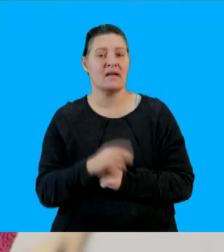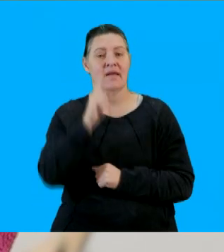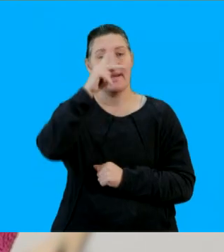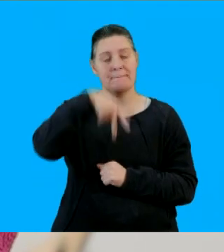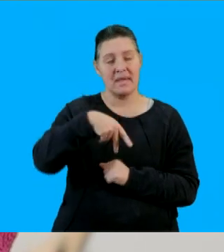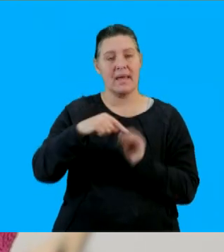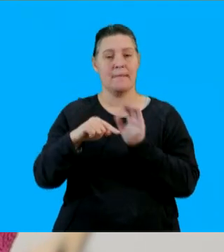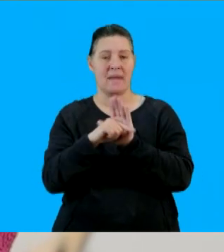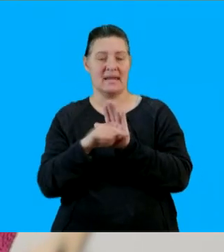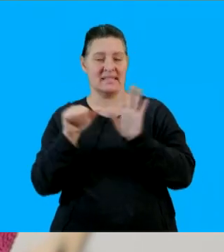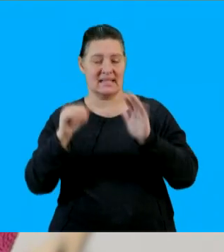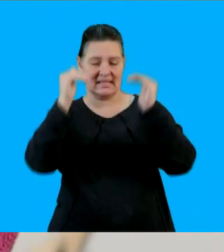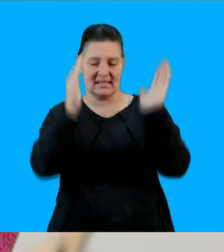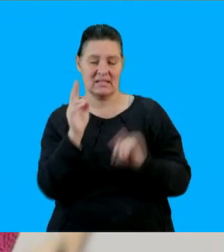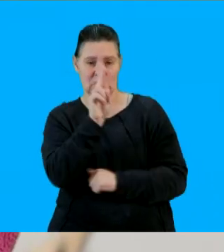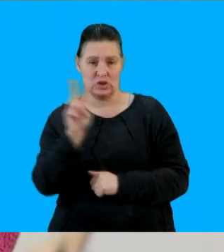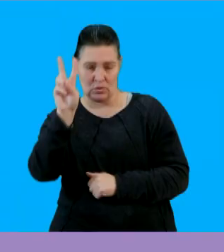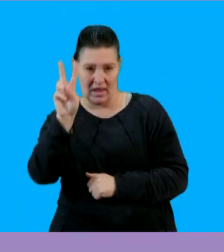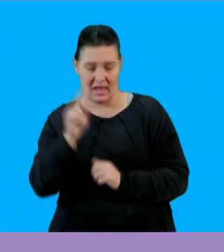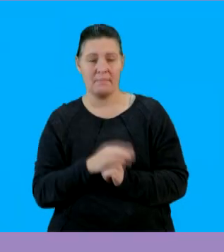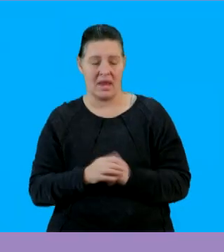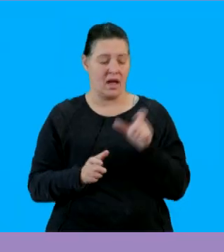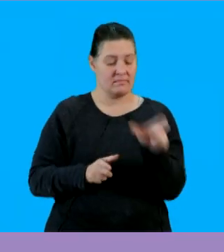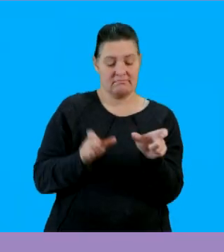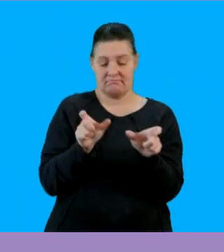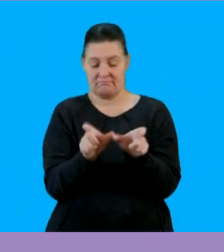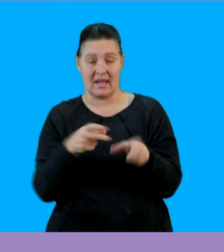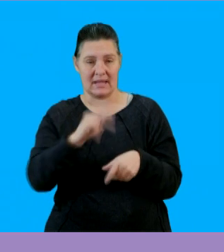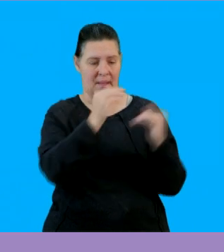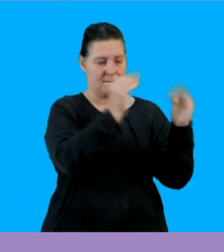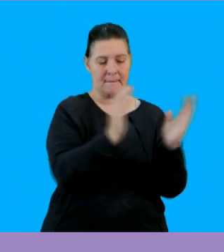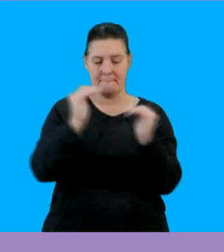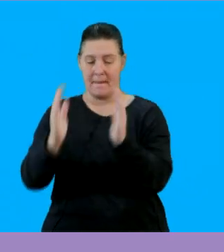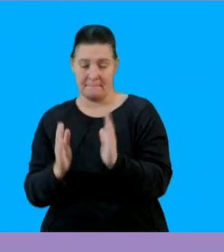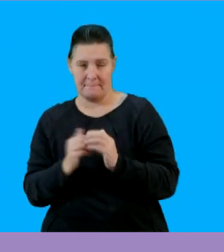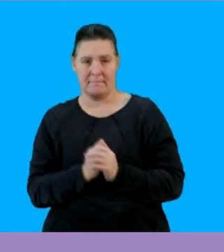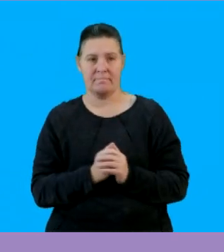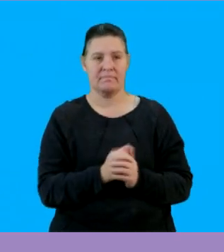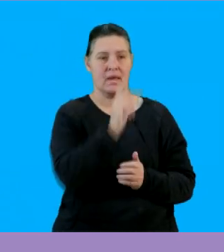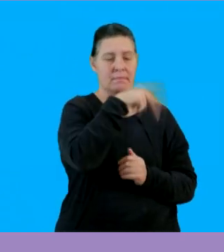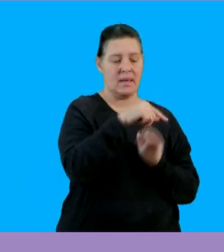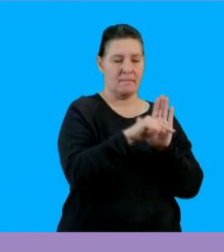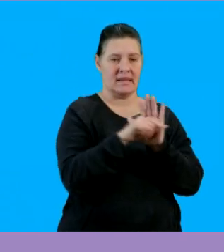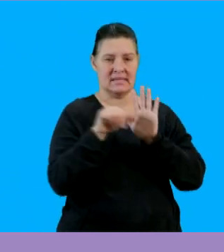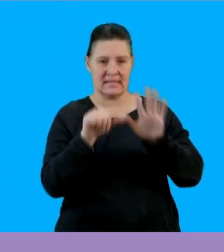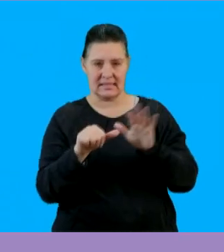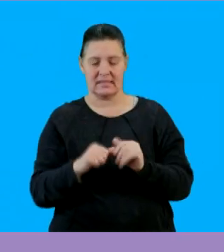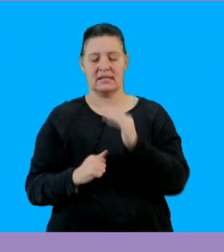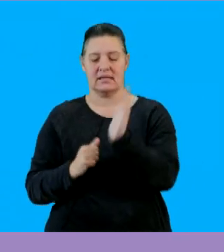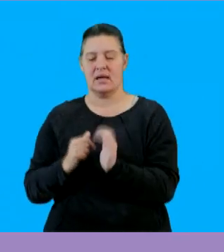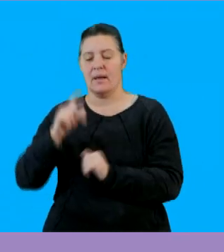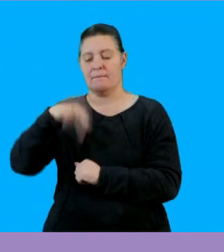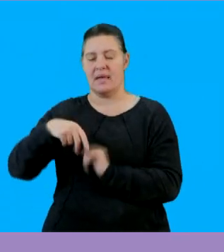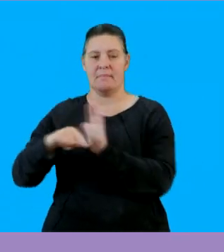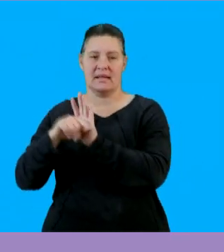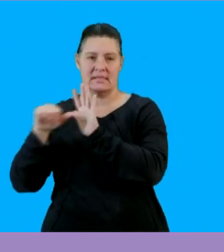The last one here is going to be p minus 6. Again, we are going to write out this expression twice, p minus